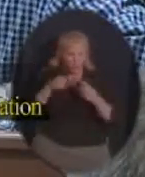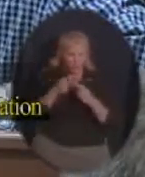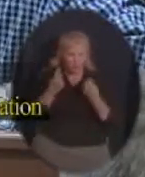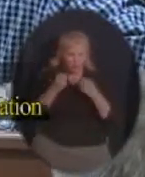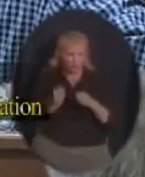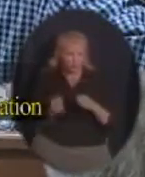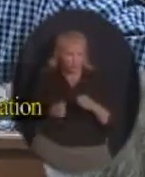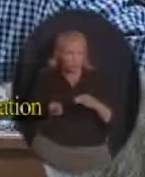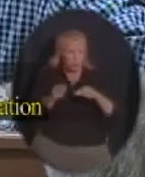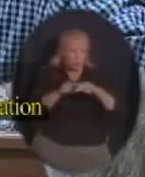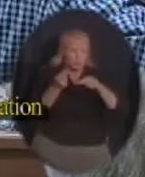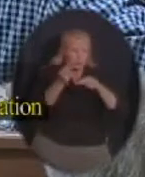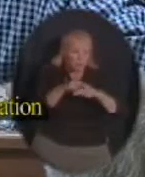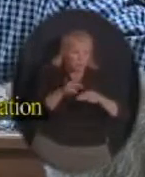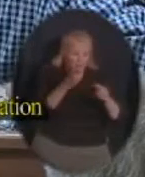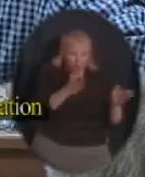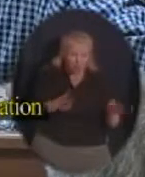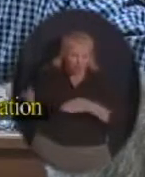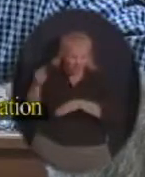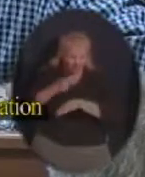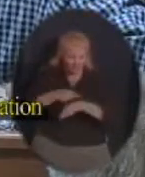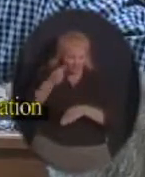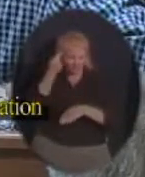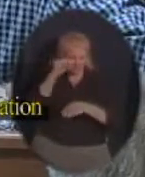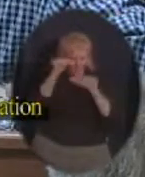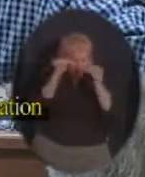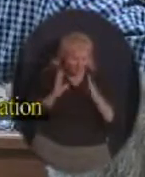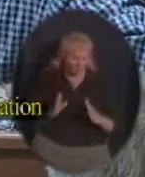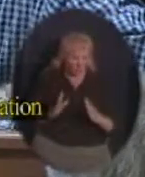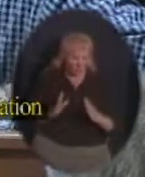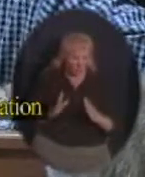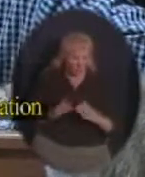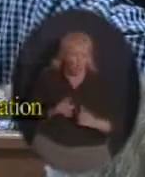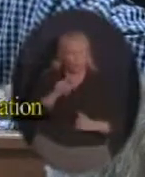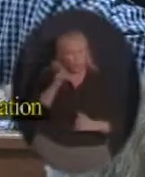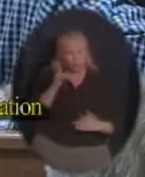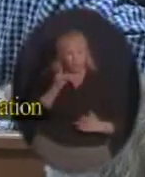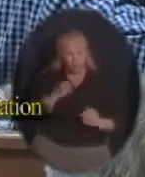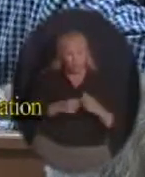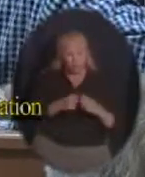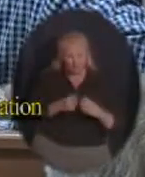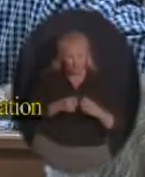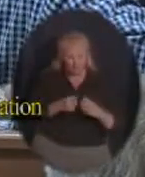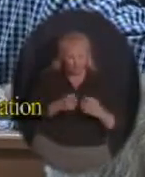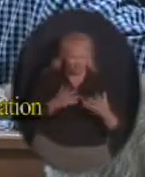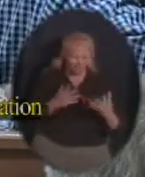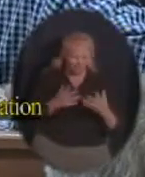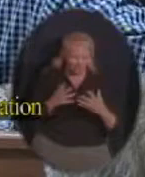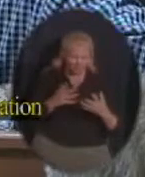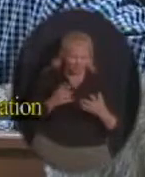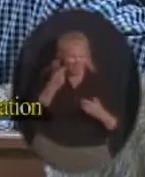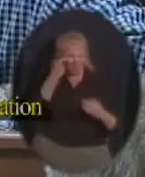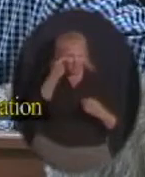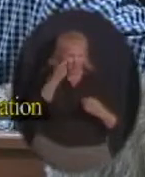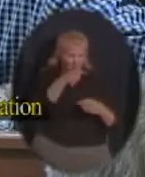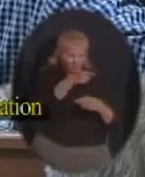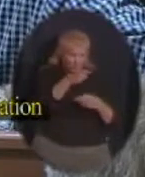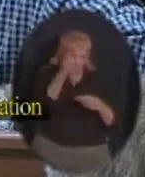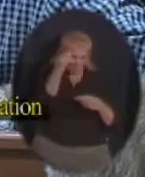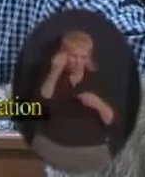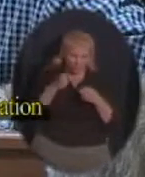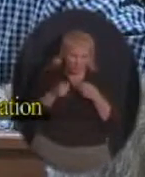for the elementary teachers. And one of the issues, I mean, just logistically, and I think as an administrator you would be aware of